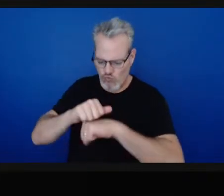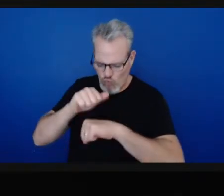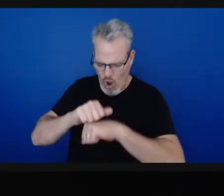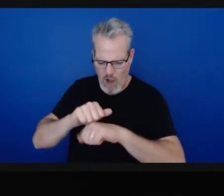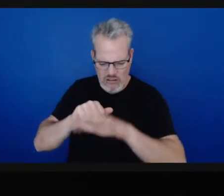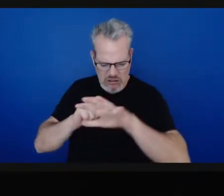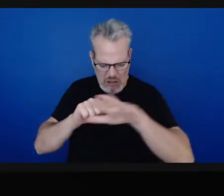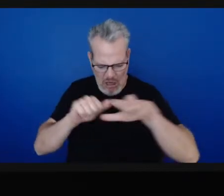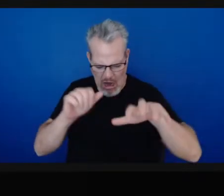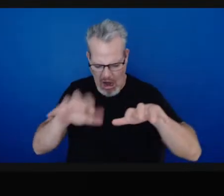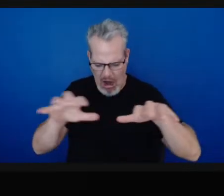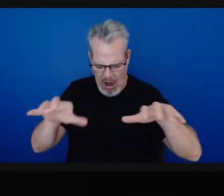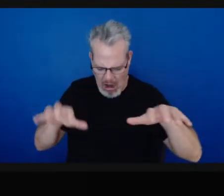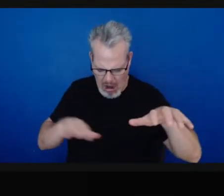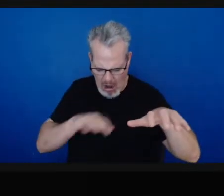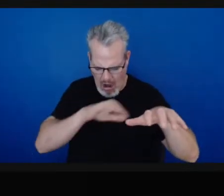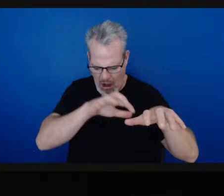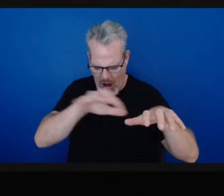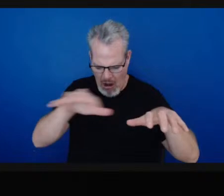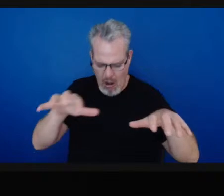there.